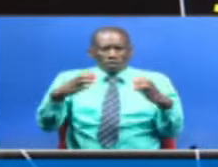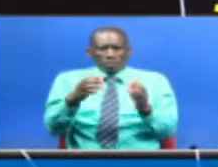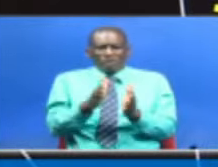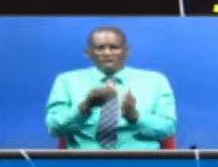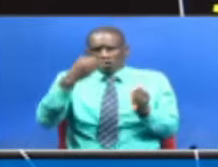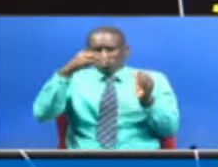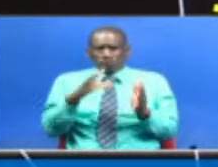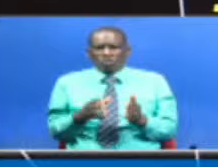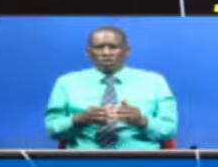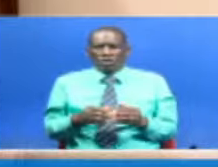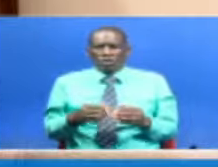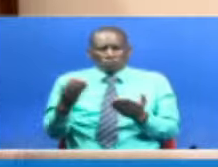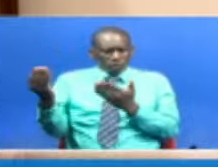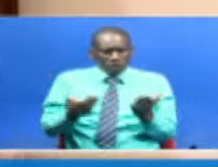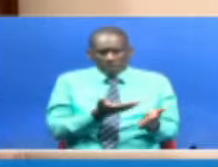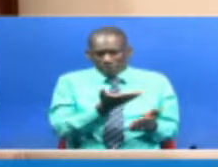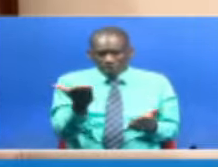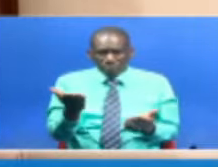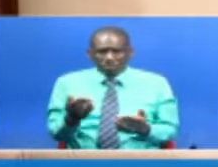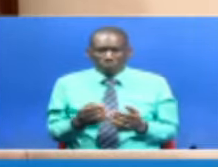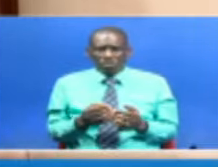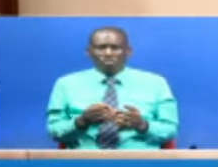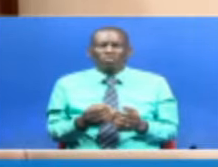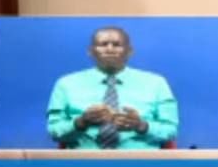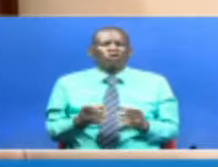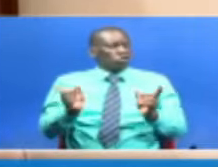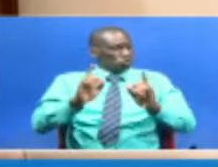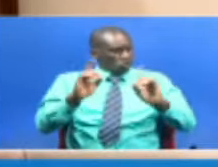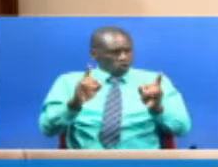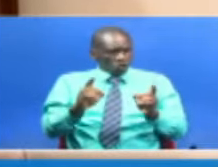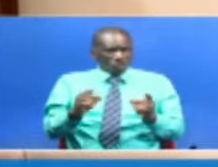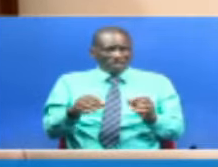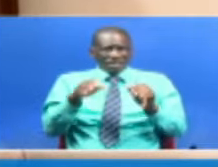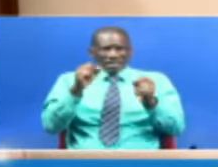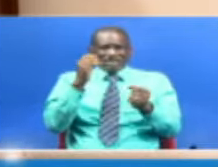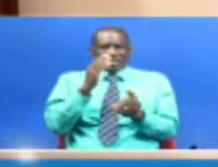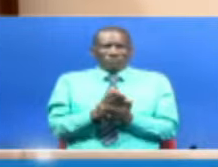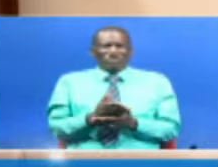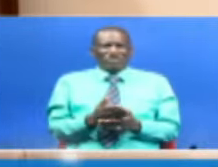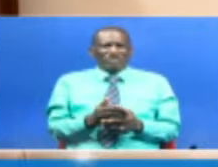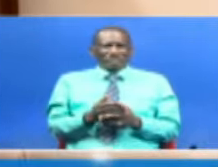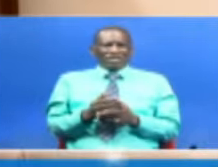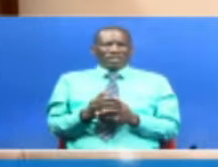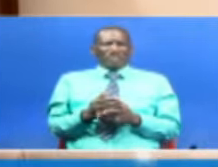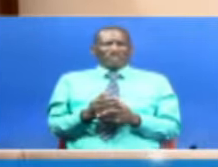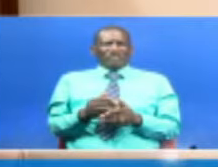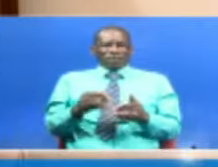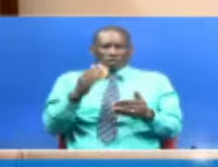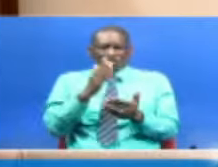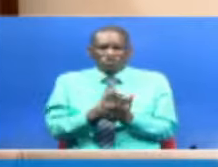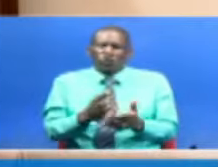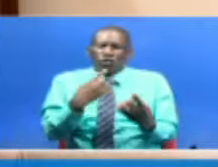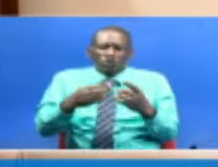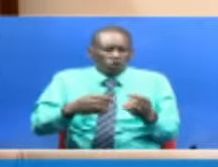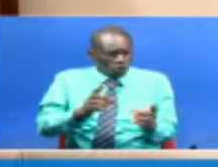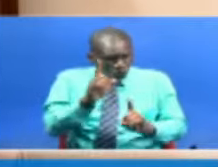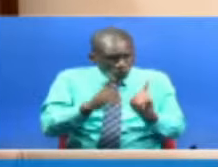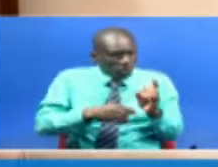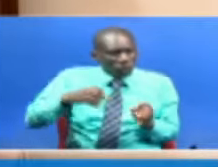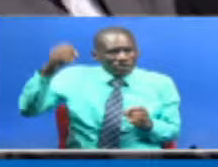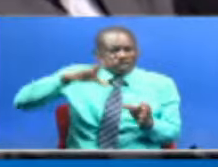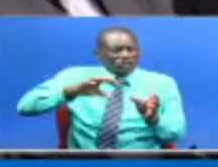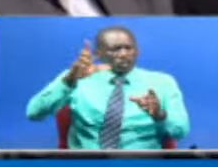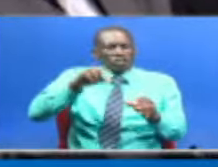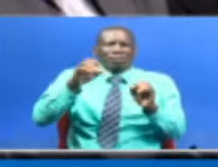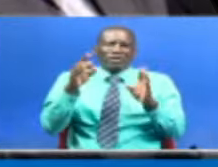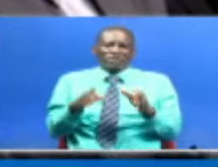consumers. We welcome them to know that they can really have very tasty food. Cooking with electricity is not cheap. No, it